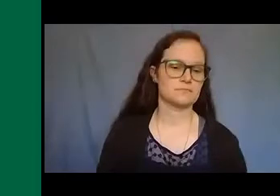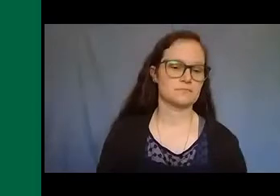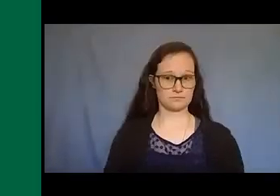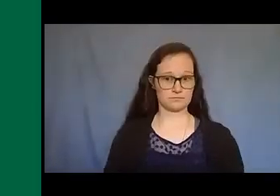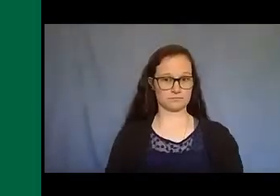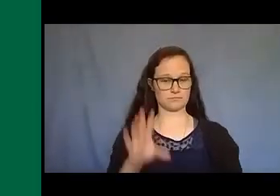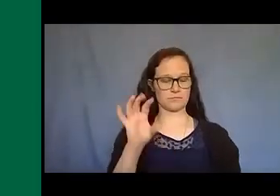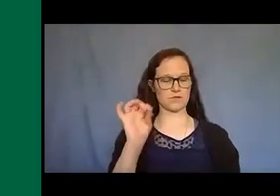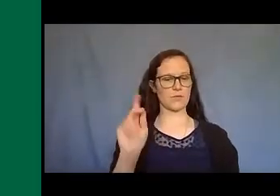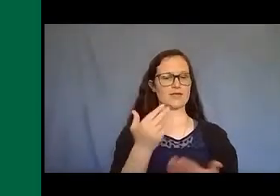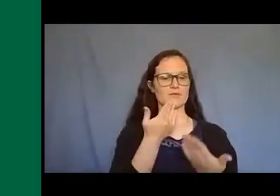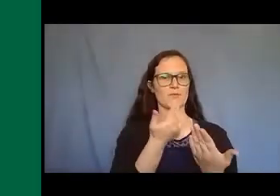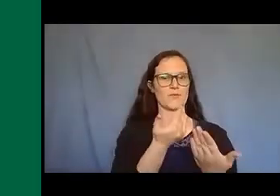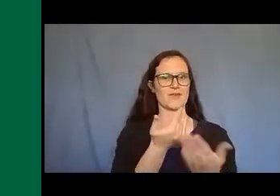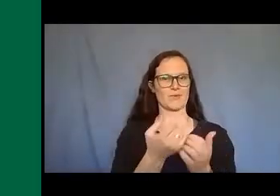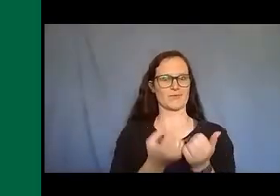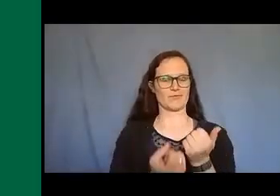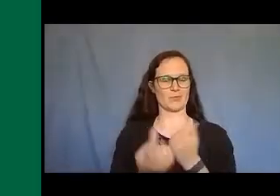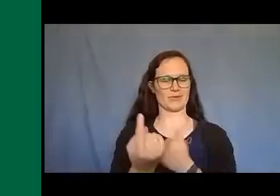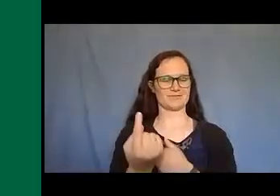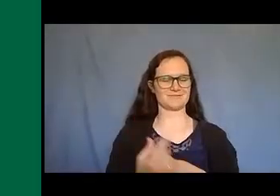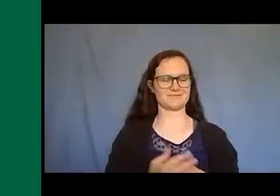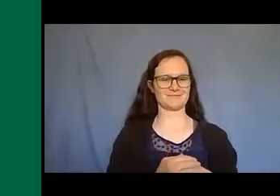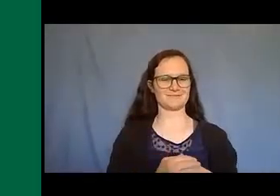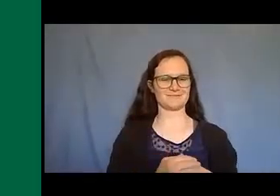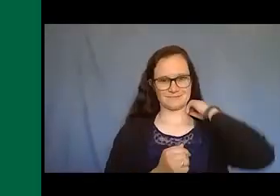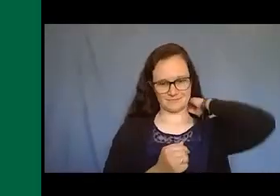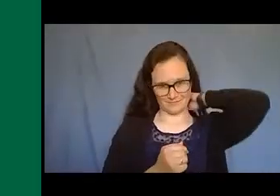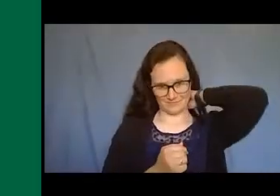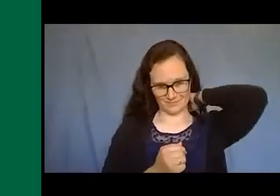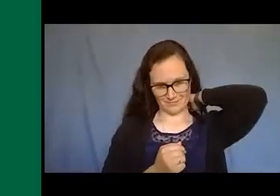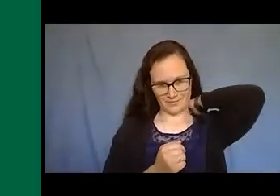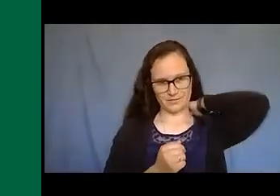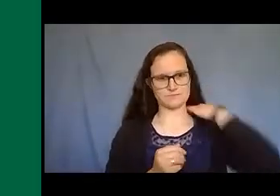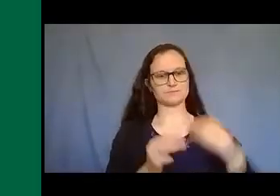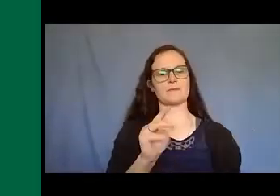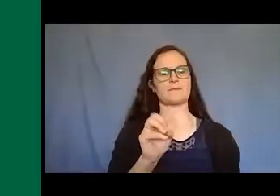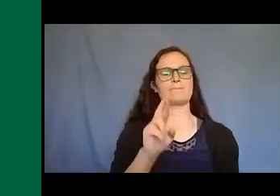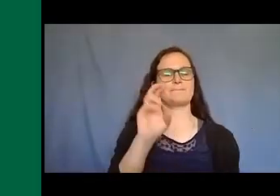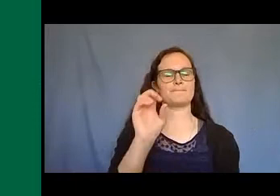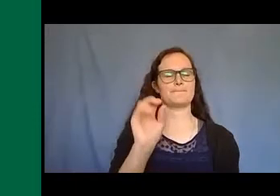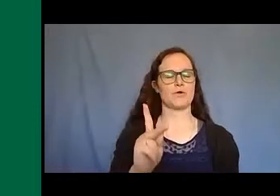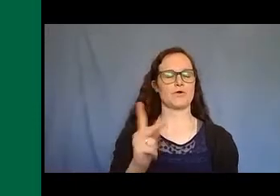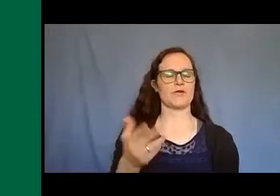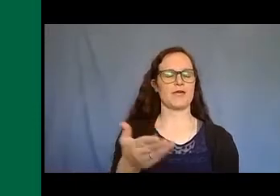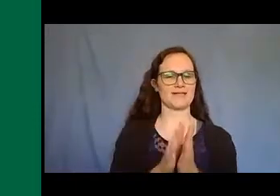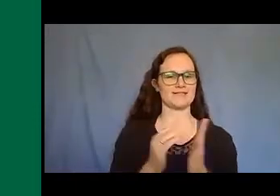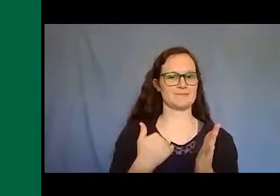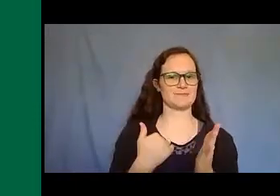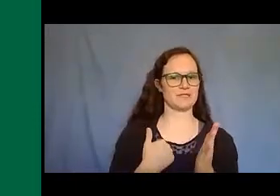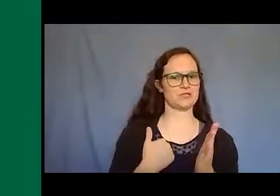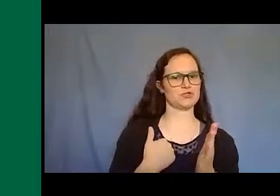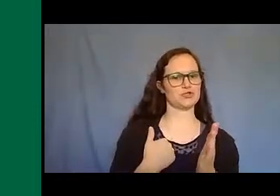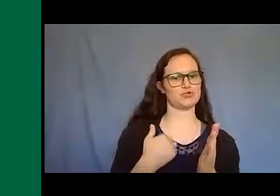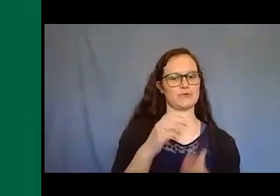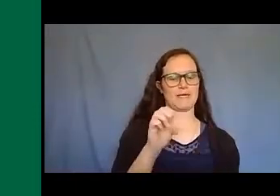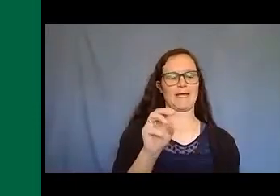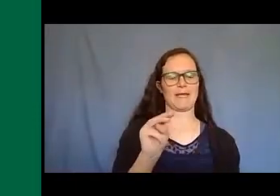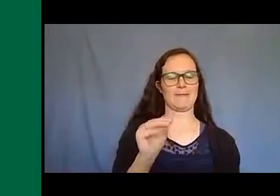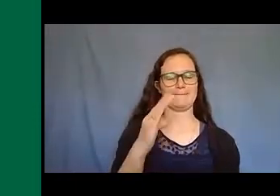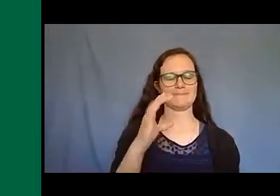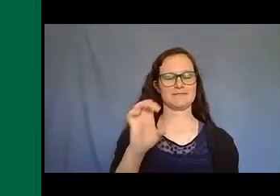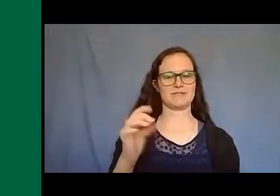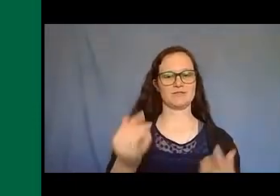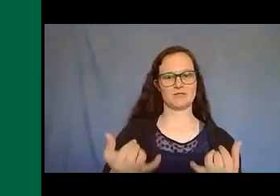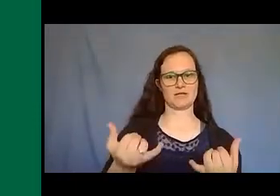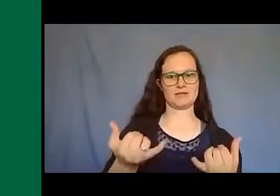Thanks, everybody. Yeah, it's sort of fortuitous that Mark asked me to be the MC today on the day